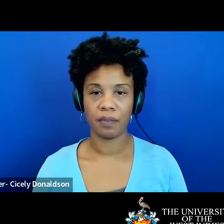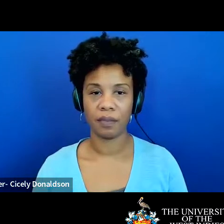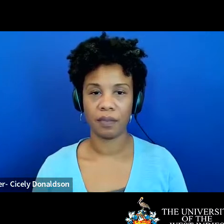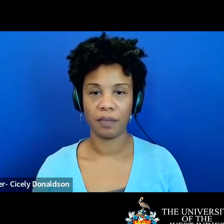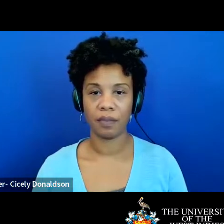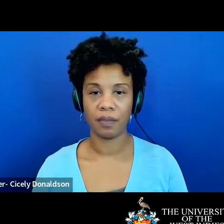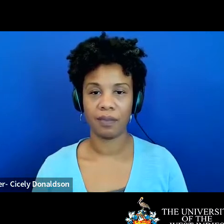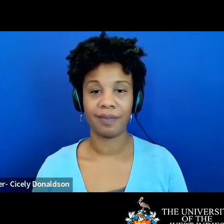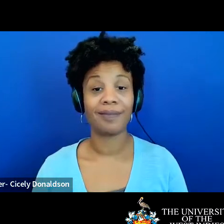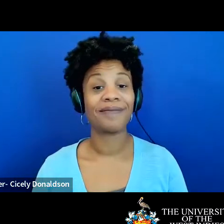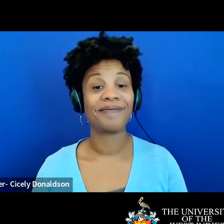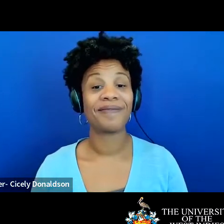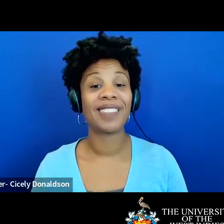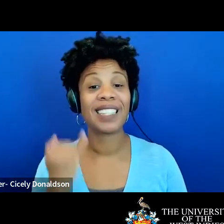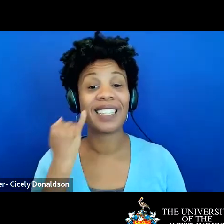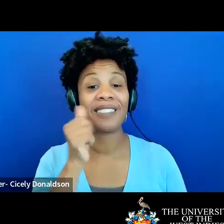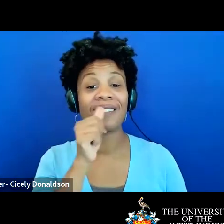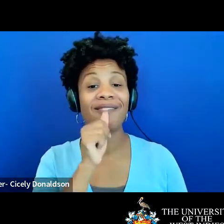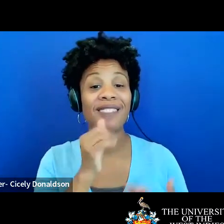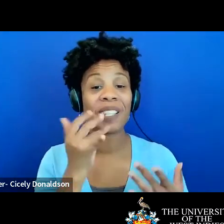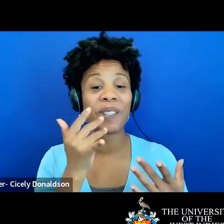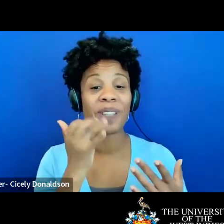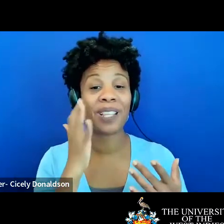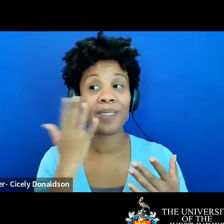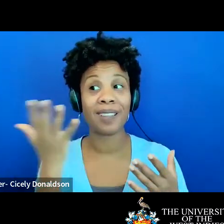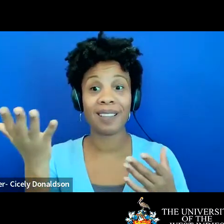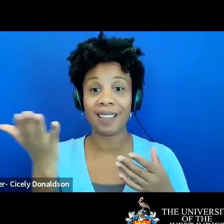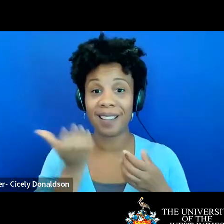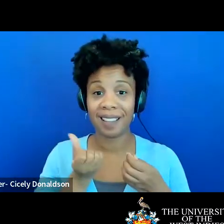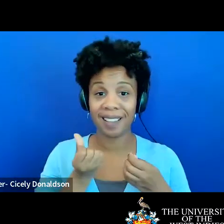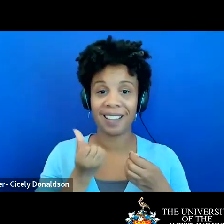Good things come to those who wait, eh?